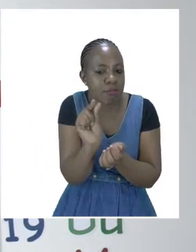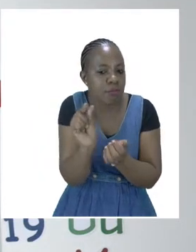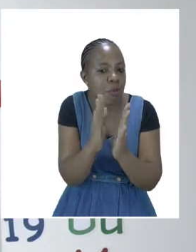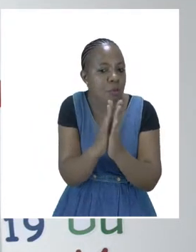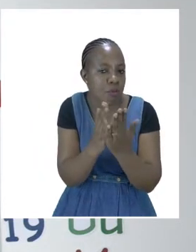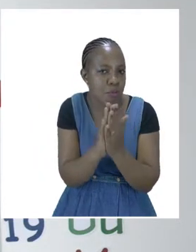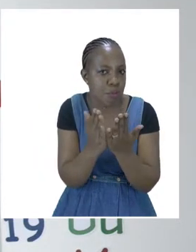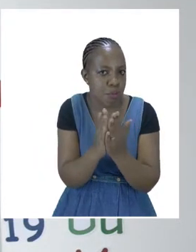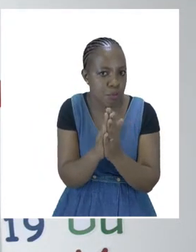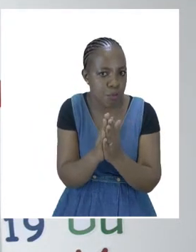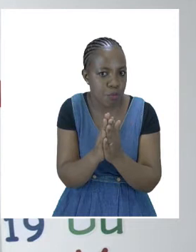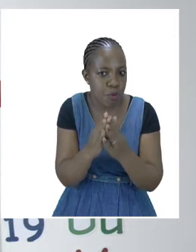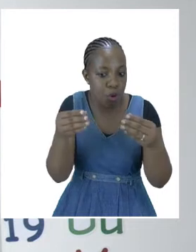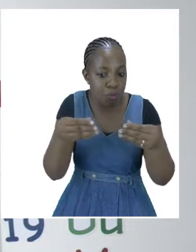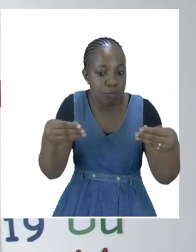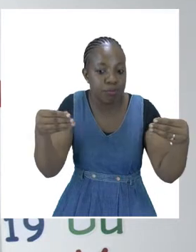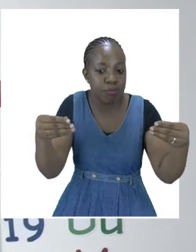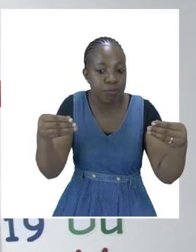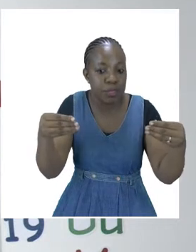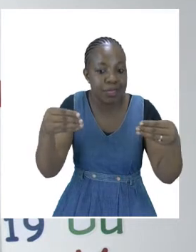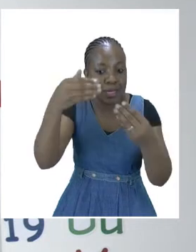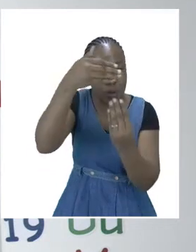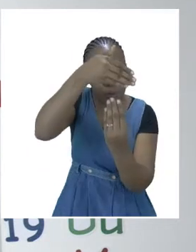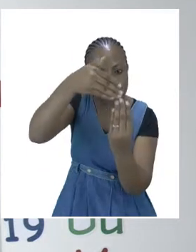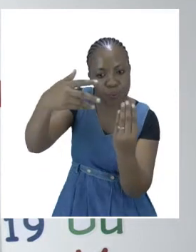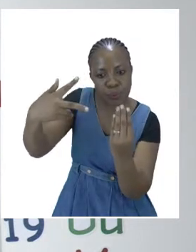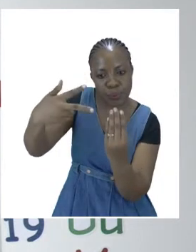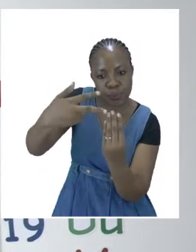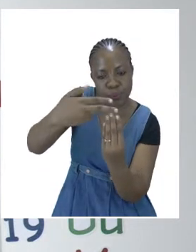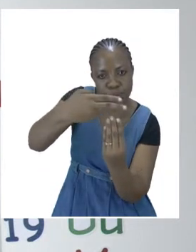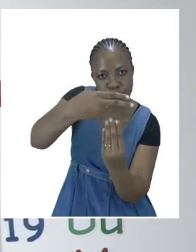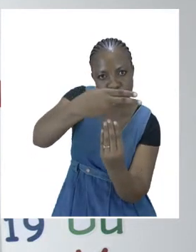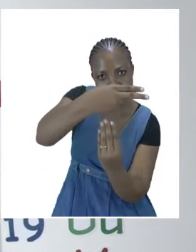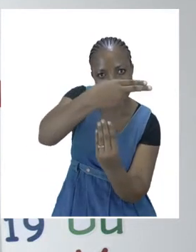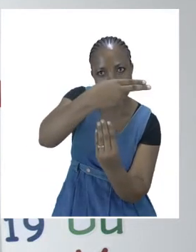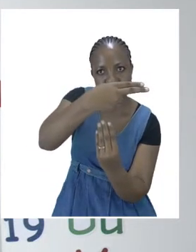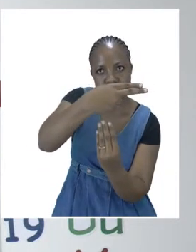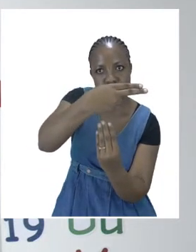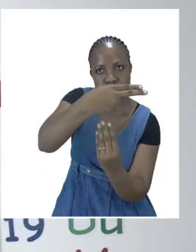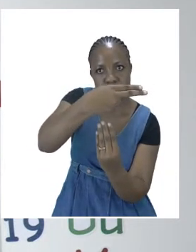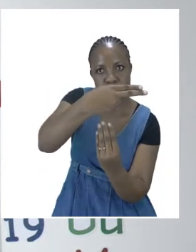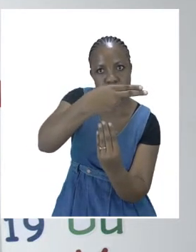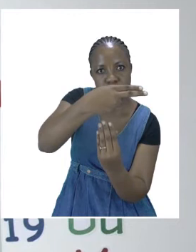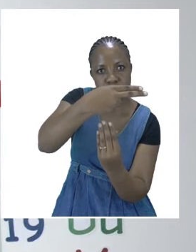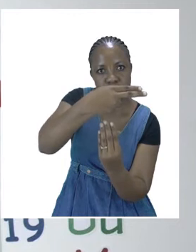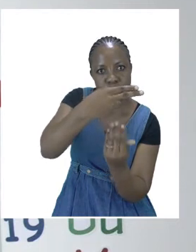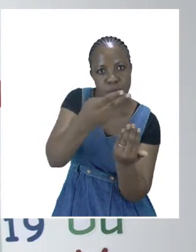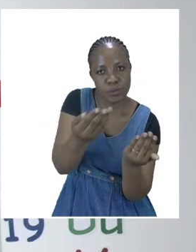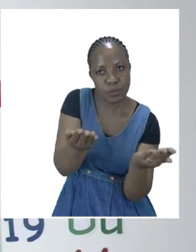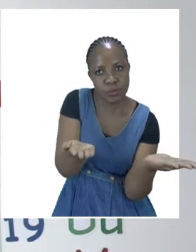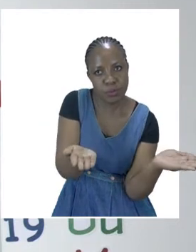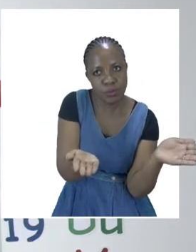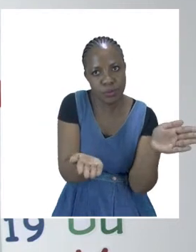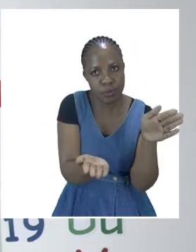booklet. Please cut the top of the lesson booklet with a pair of scissors and fold